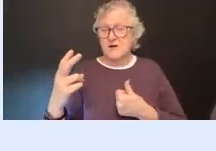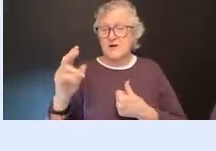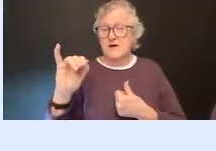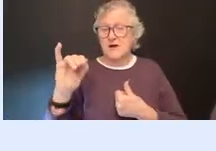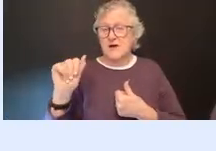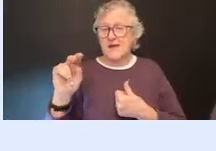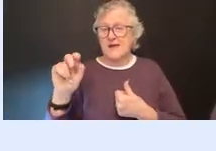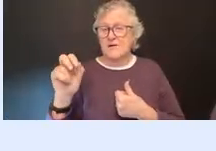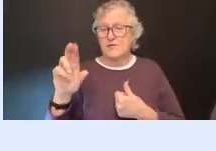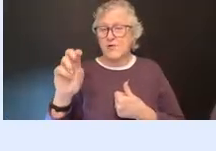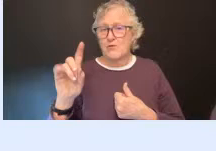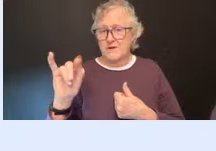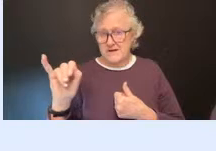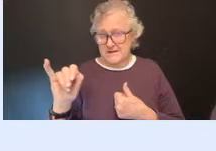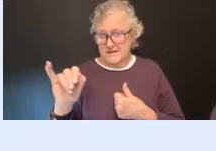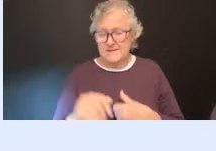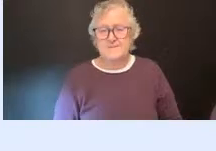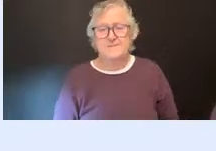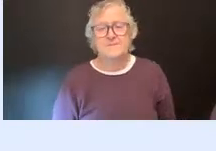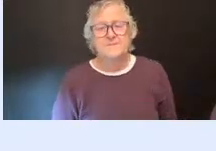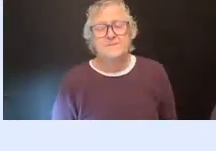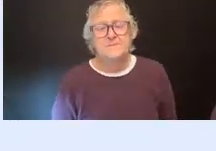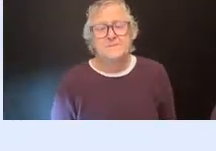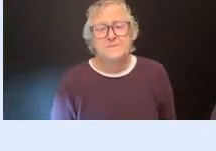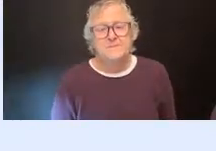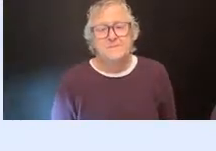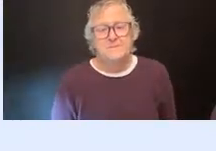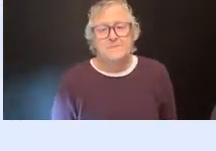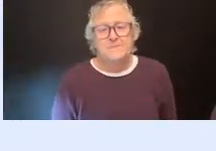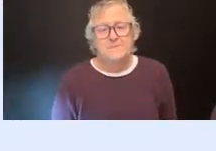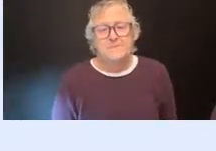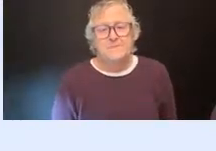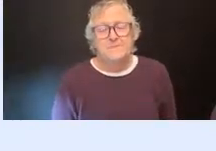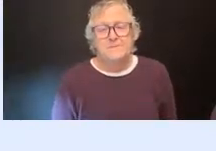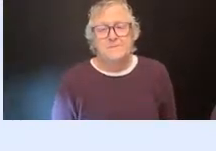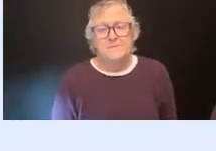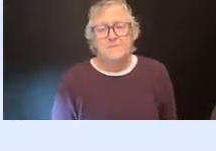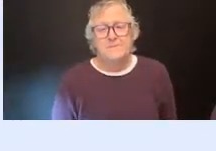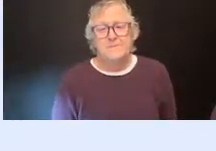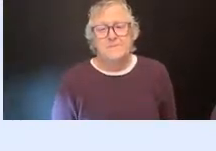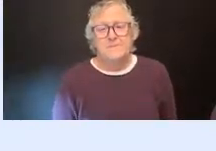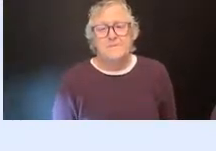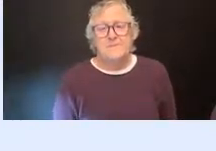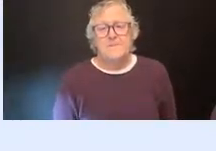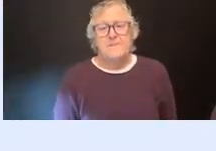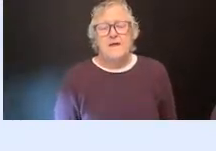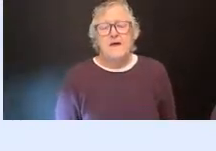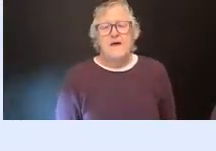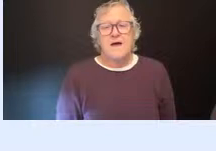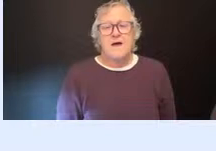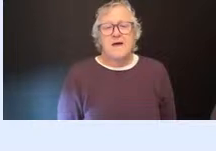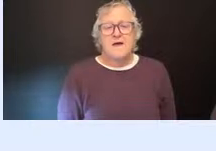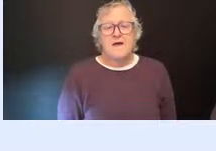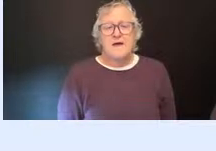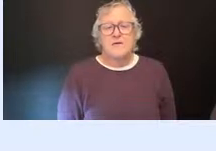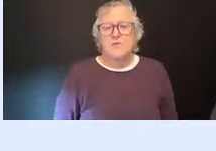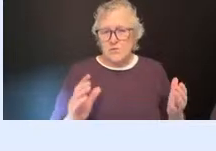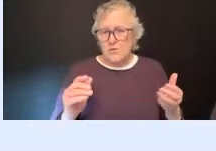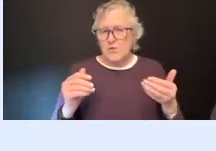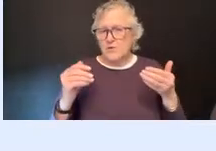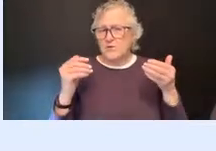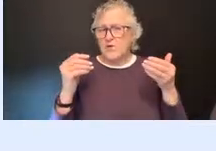a time count down and bring you in to have